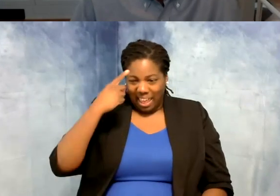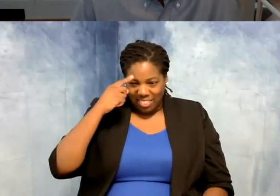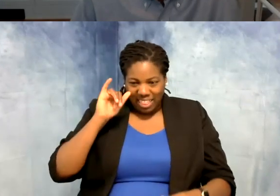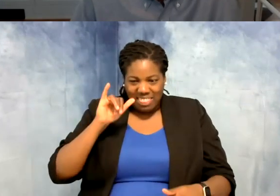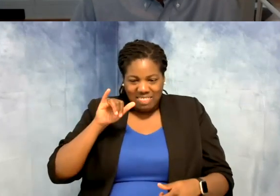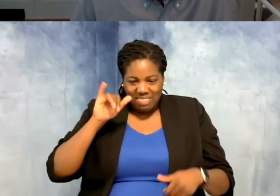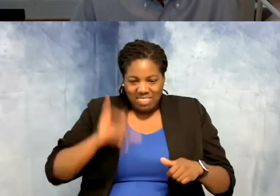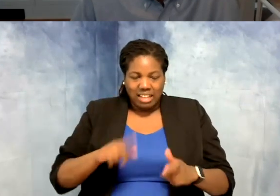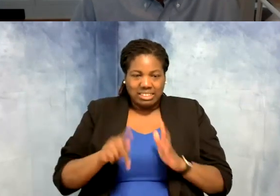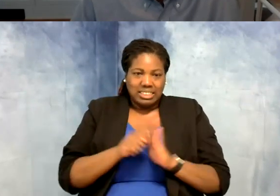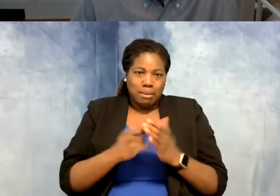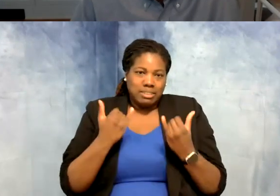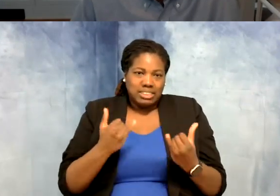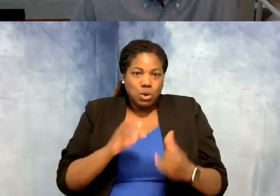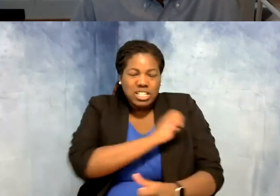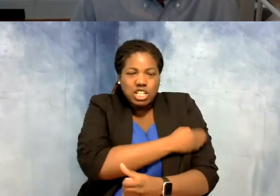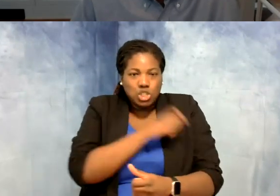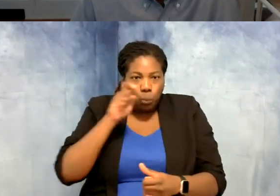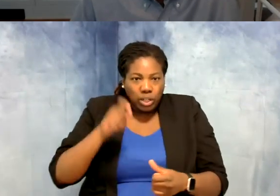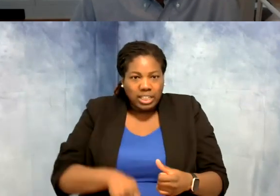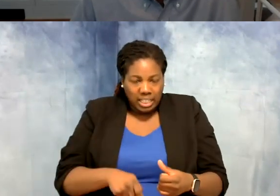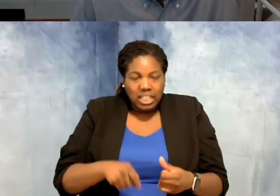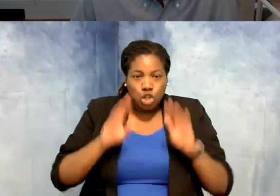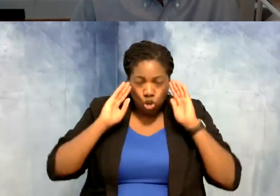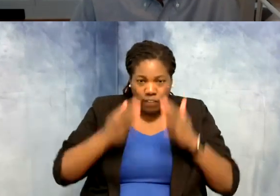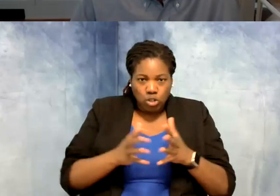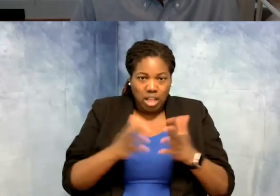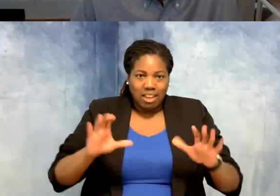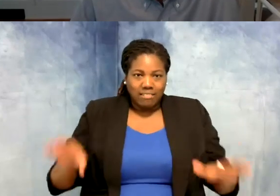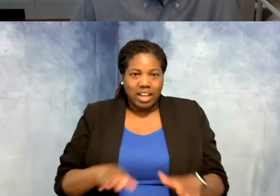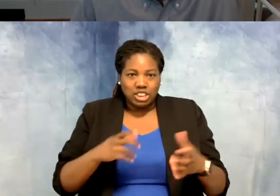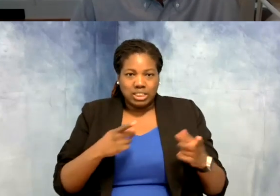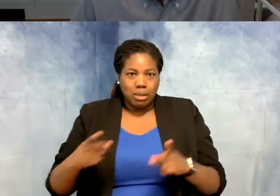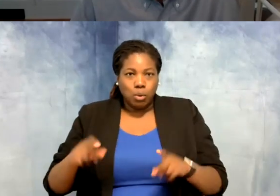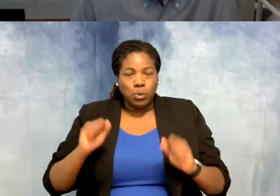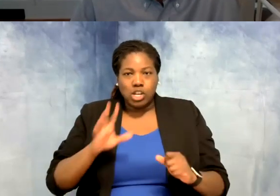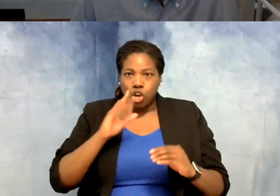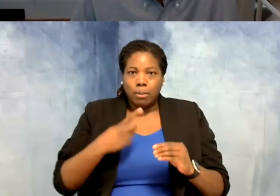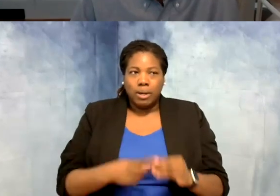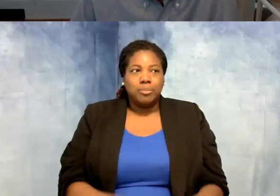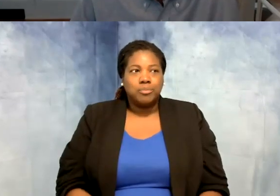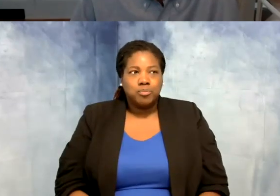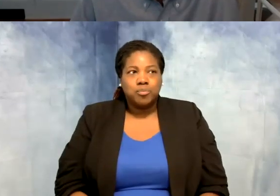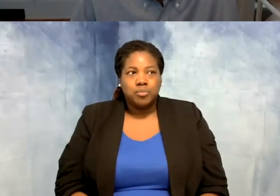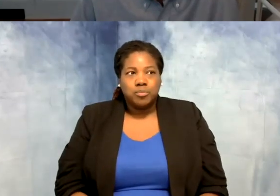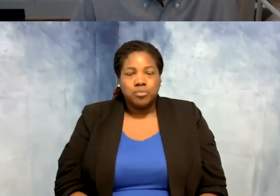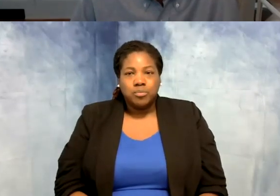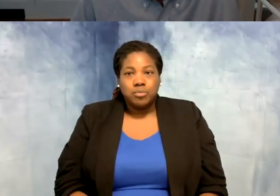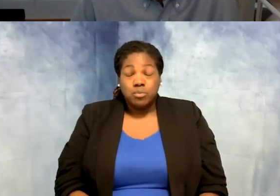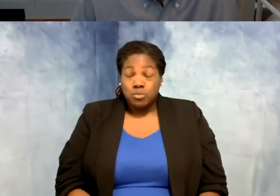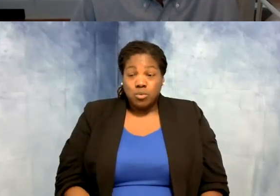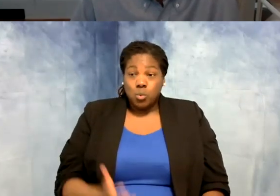think that's that energy that we need to turn to. And there's a lot of action then that we can talk about.